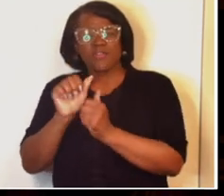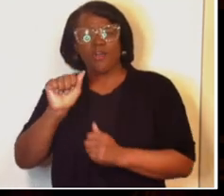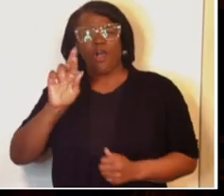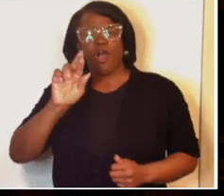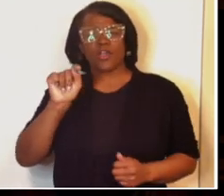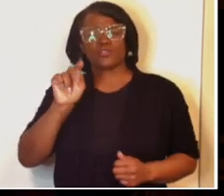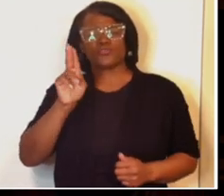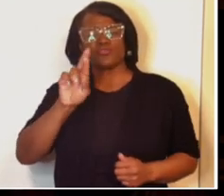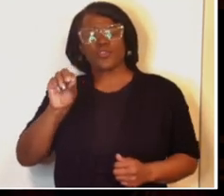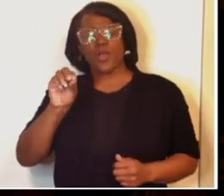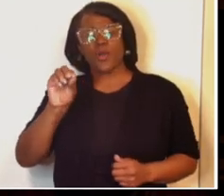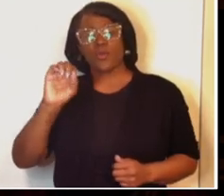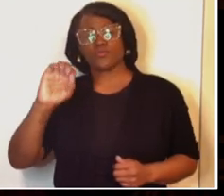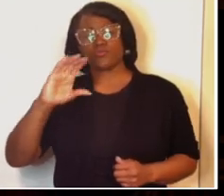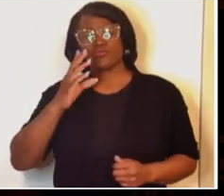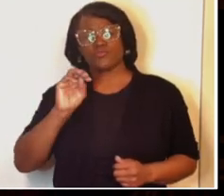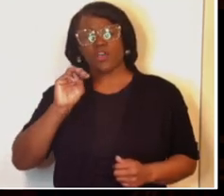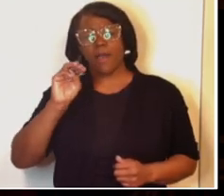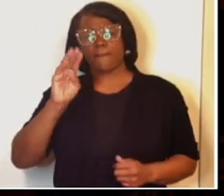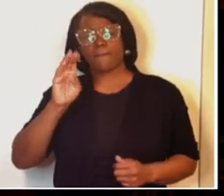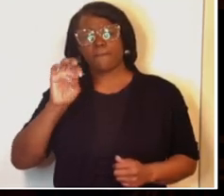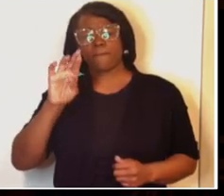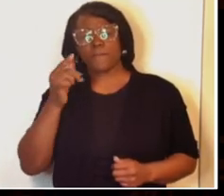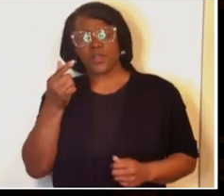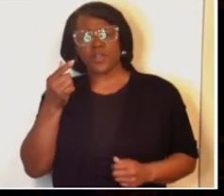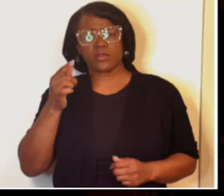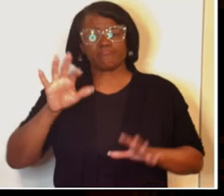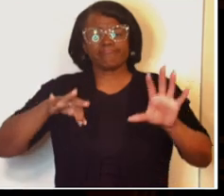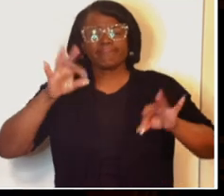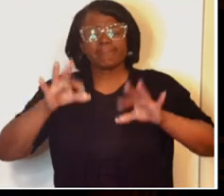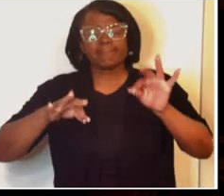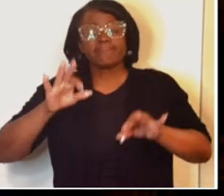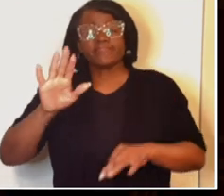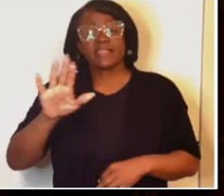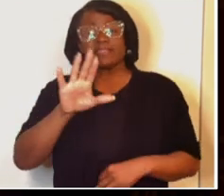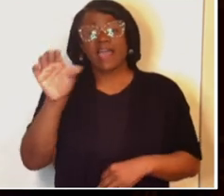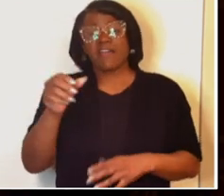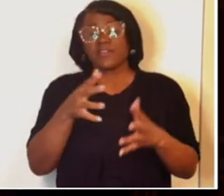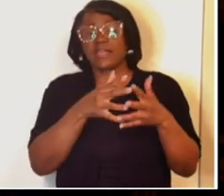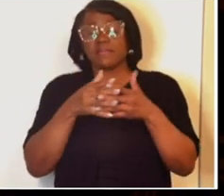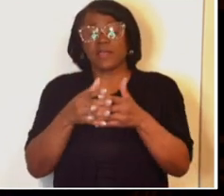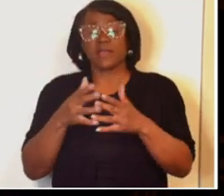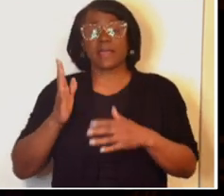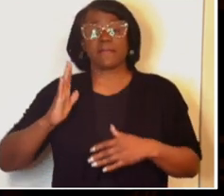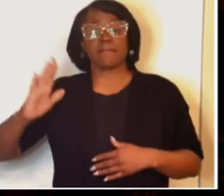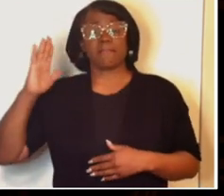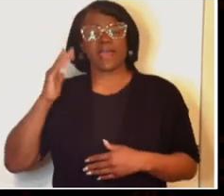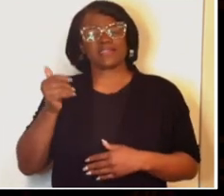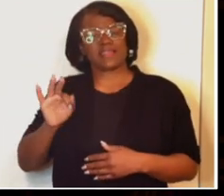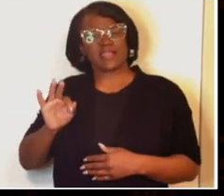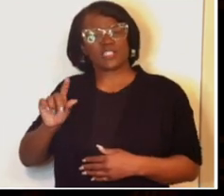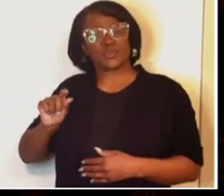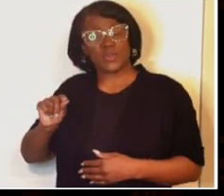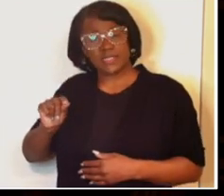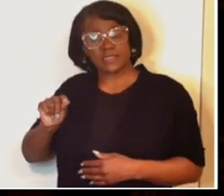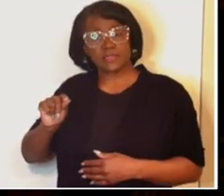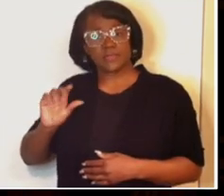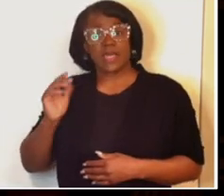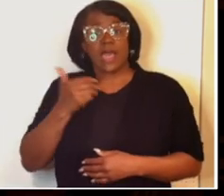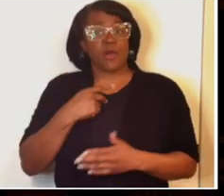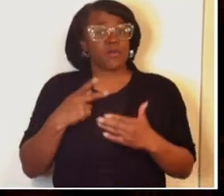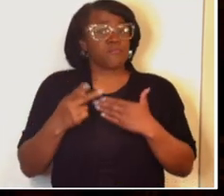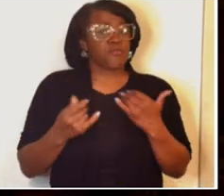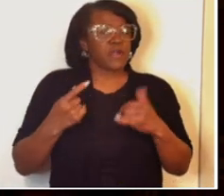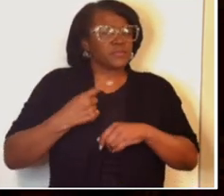to discover his African-American past in the mid-1920s. Today, our program of literary excellence